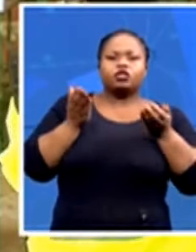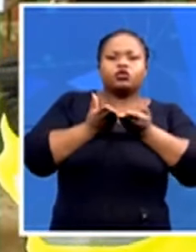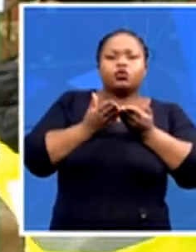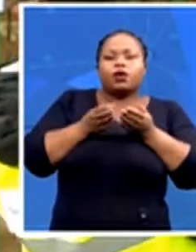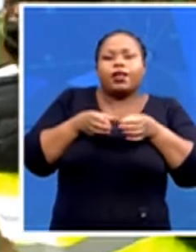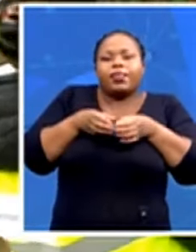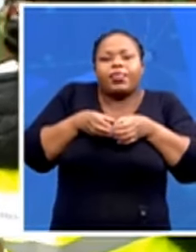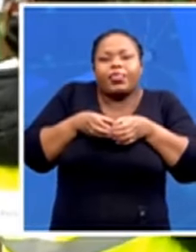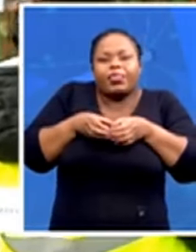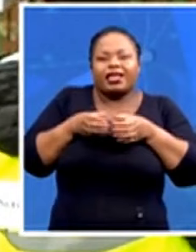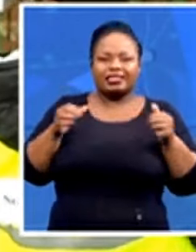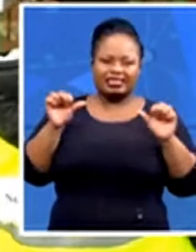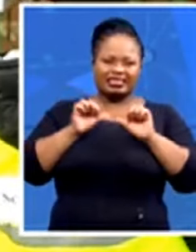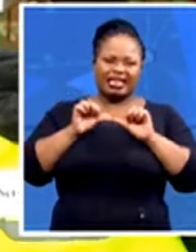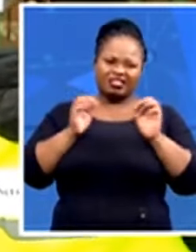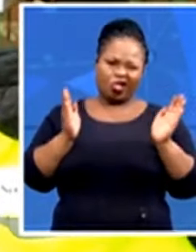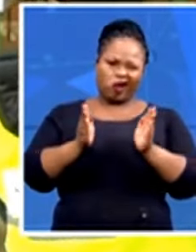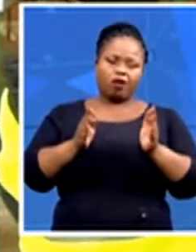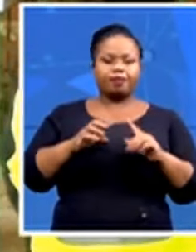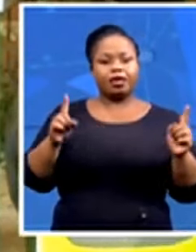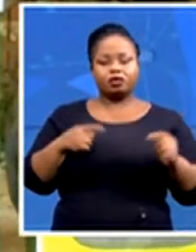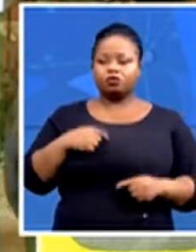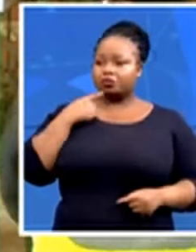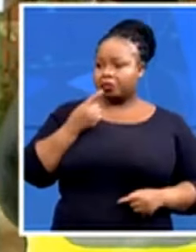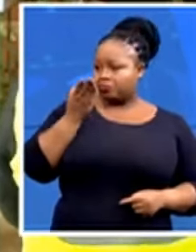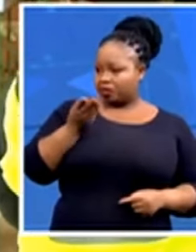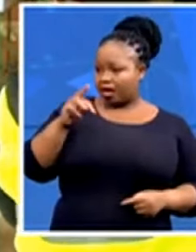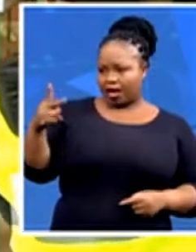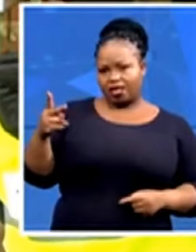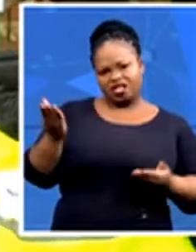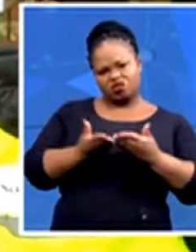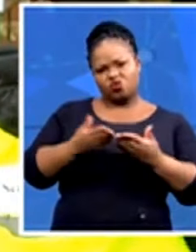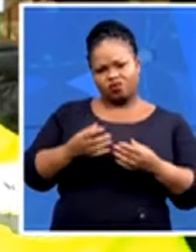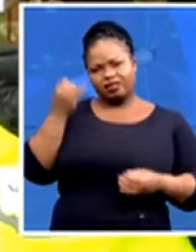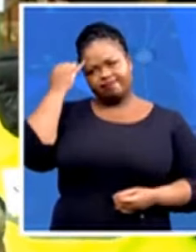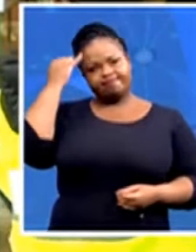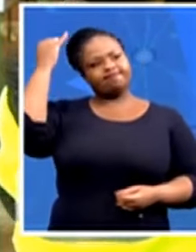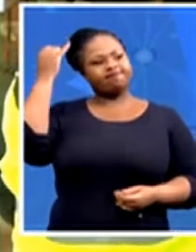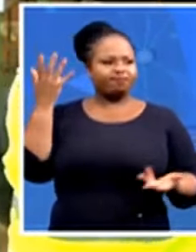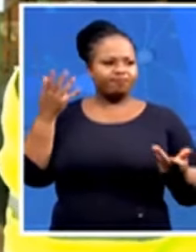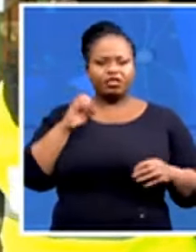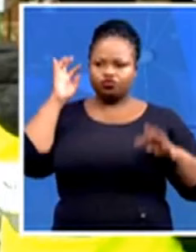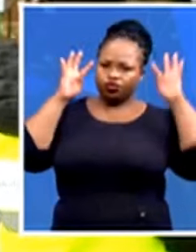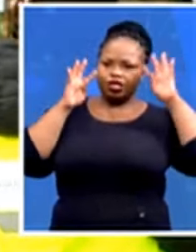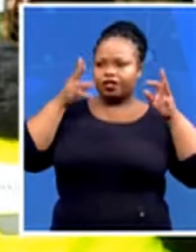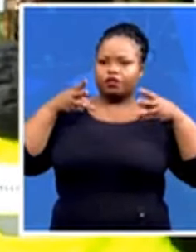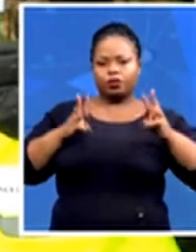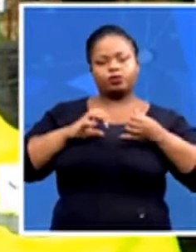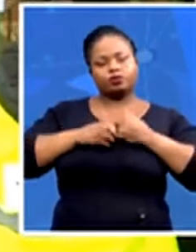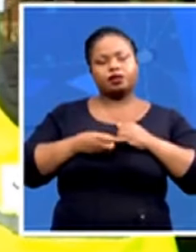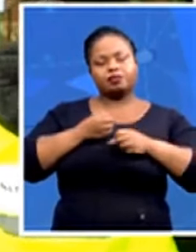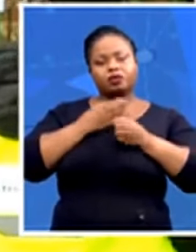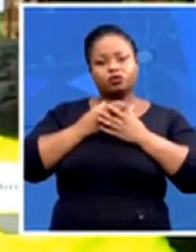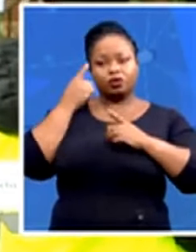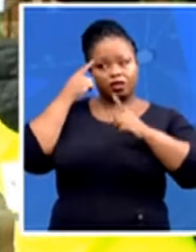to find creative ways under this difficult condition to make sure that at the end of the day we save teaching time.